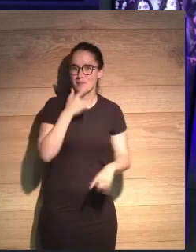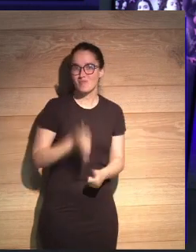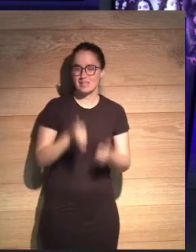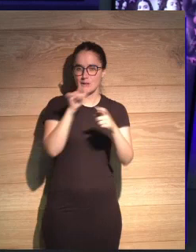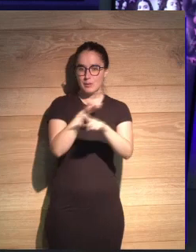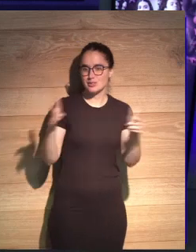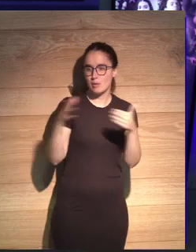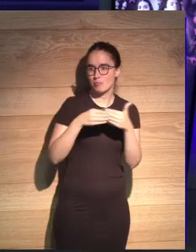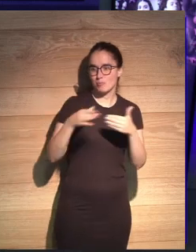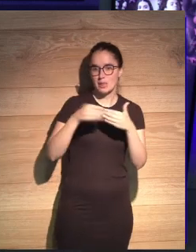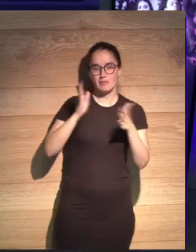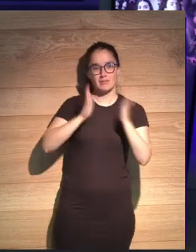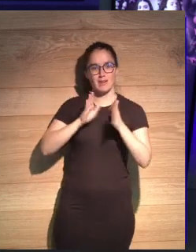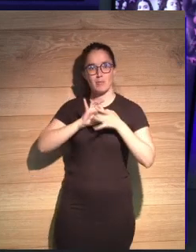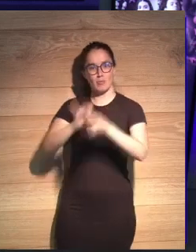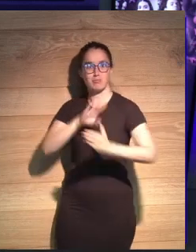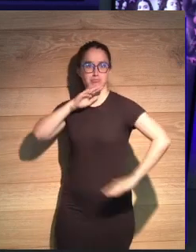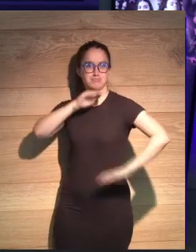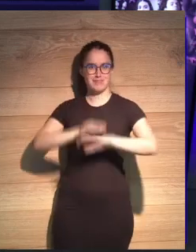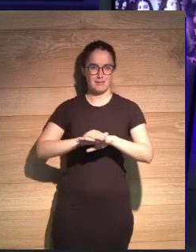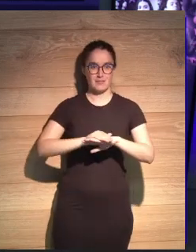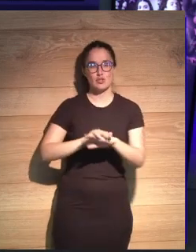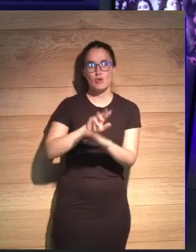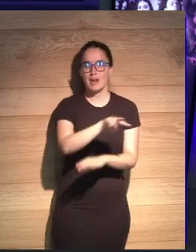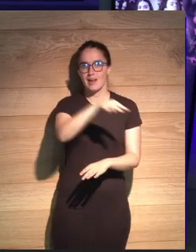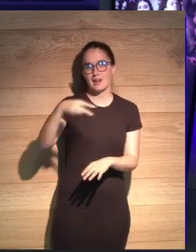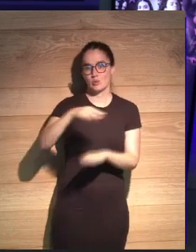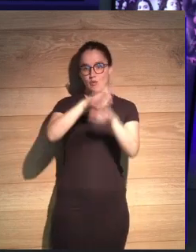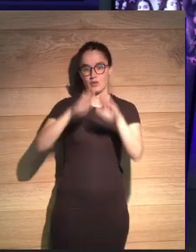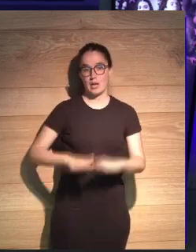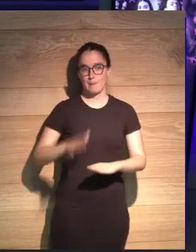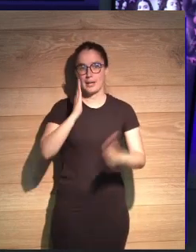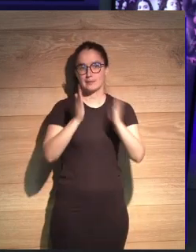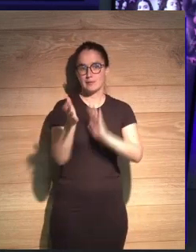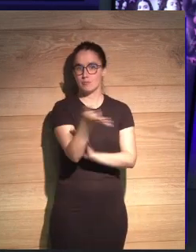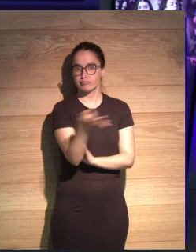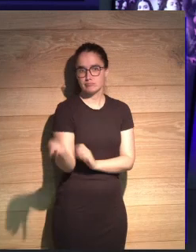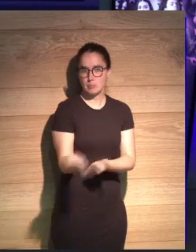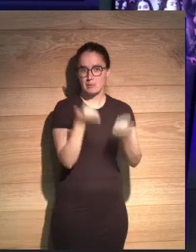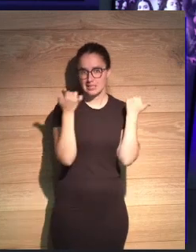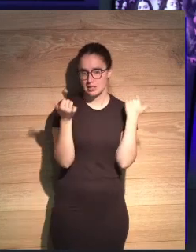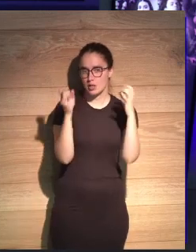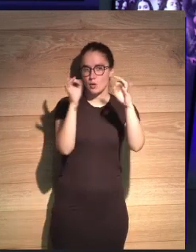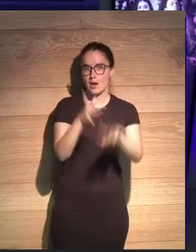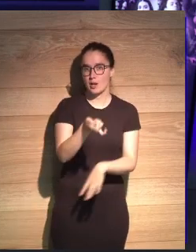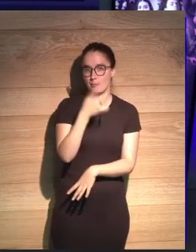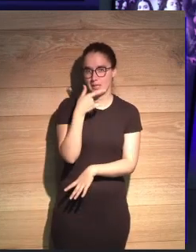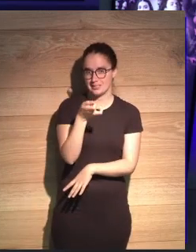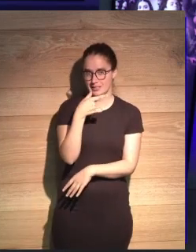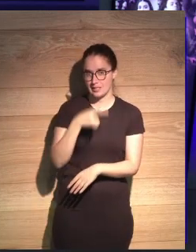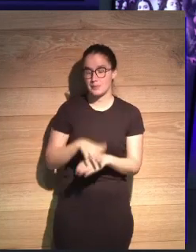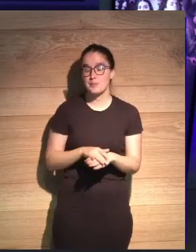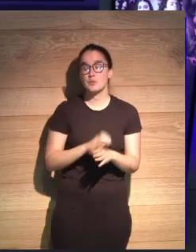more entertainment, it will be easier for patients to comply with therapies, and this will have an effect on